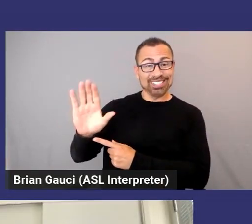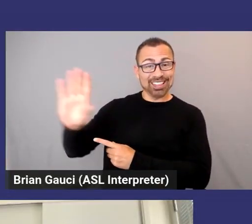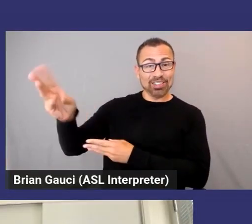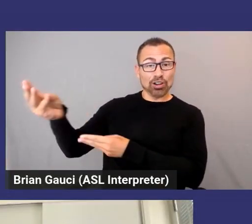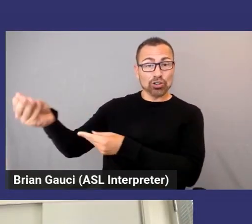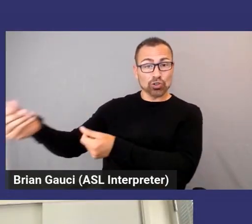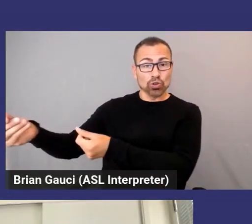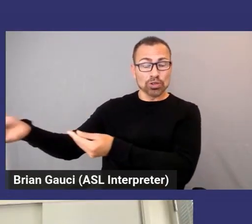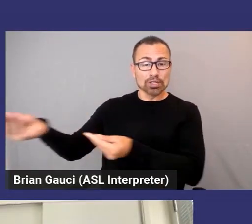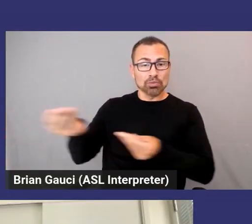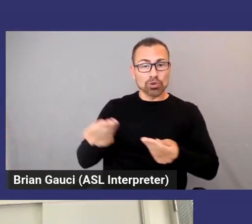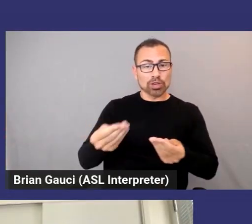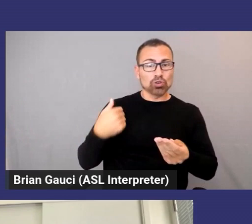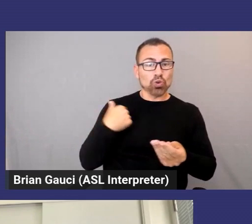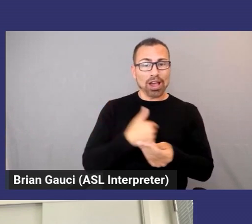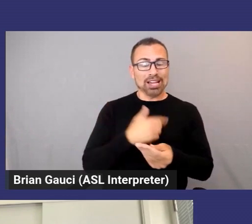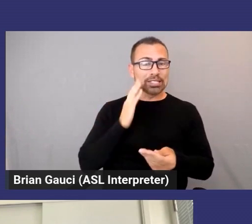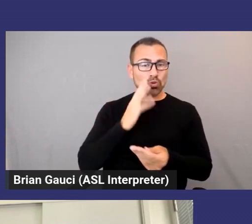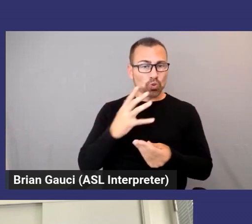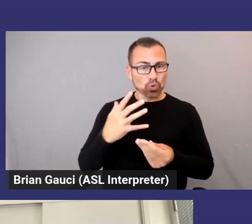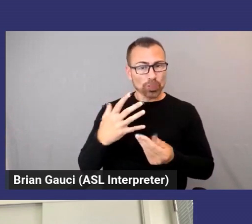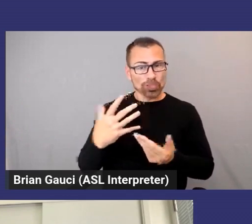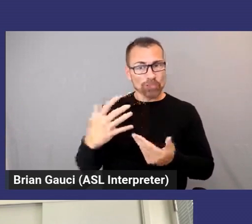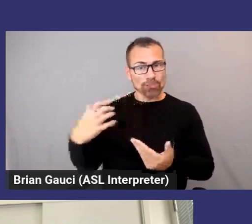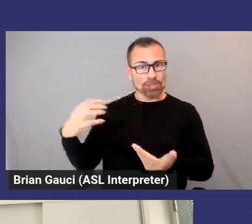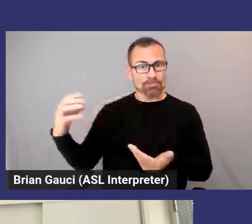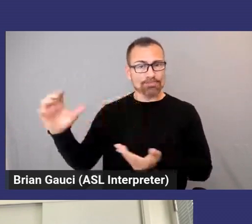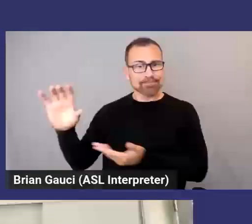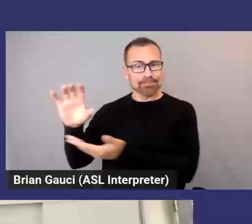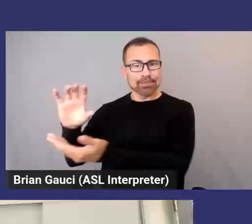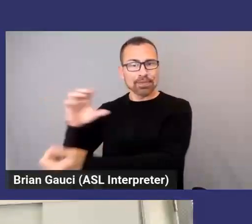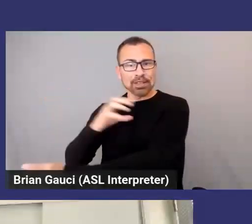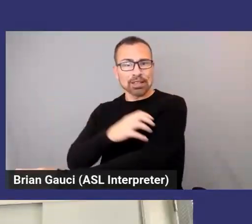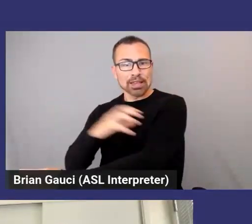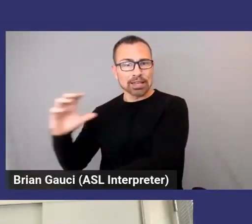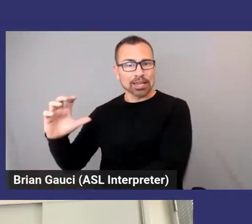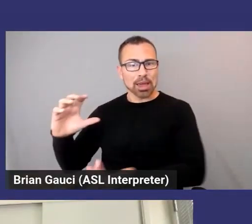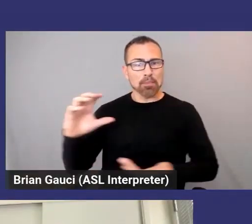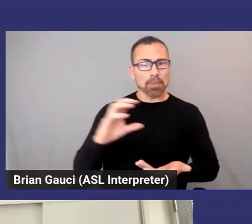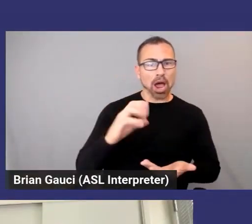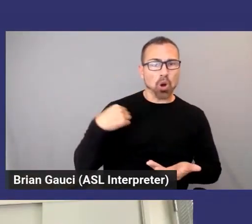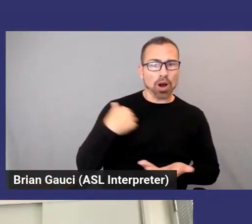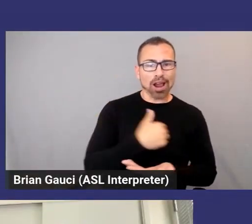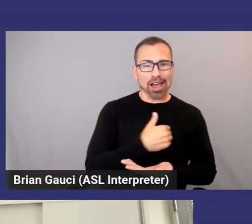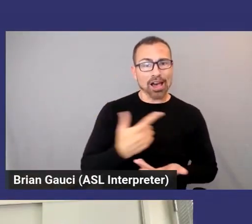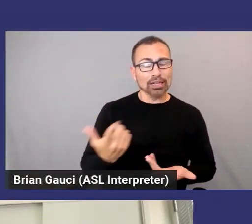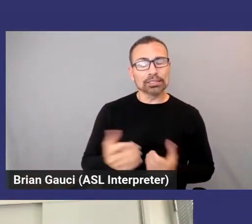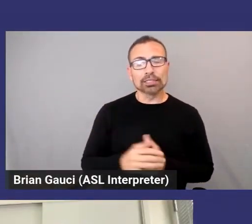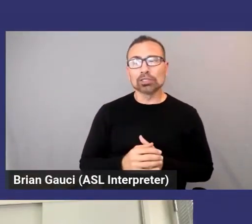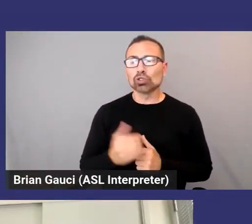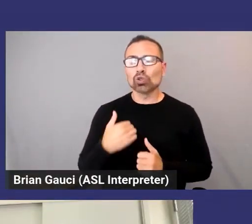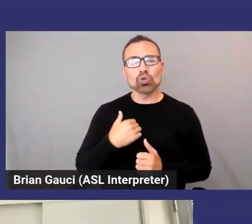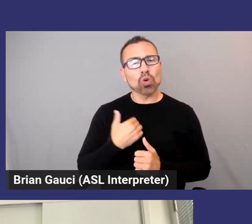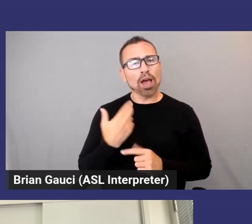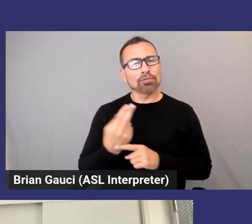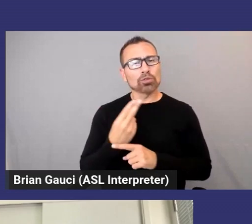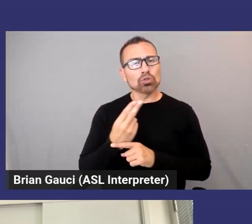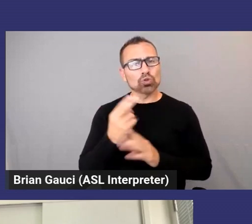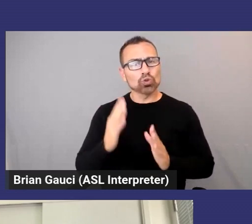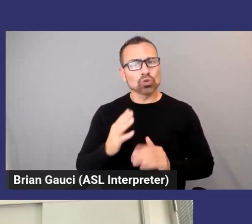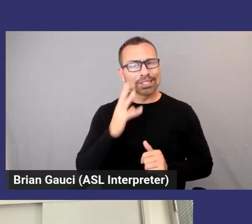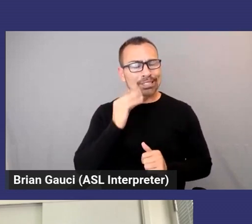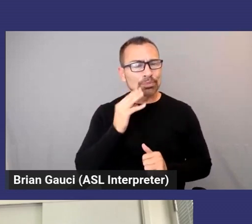us as a primitive. So you can get the user experience that you're familiar with, that you appreciate, that you might be running in different environments, whether it's a different cloud, whether